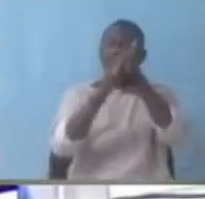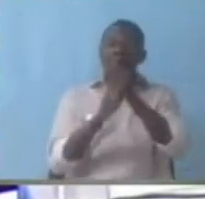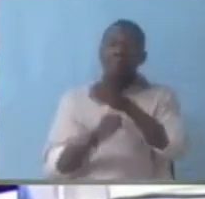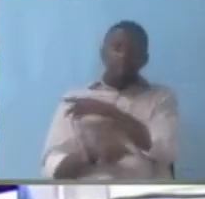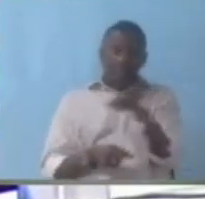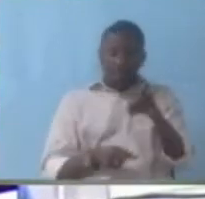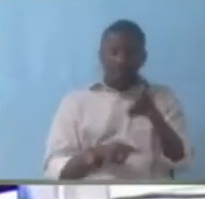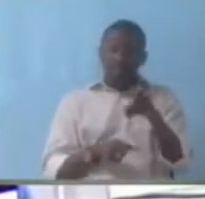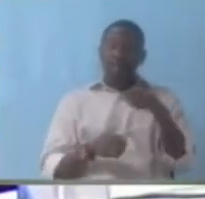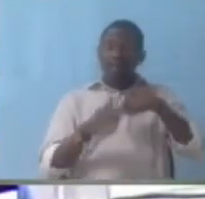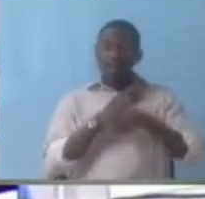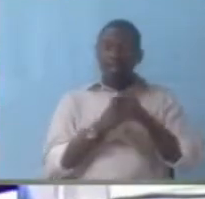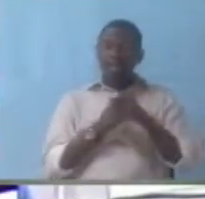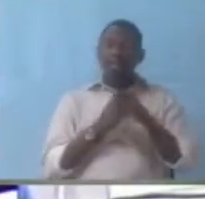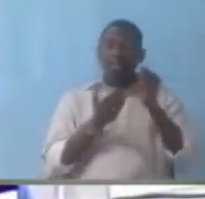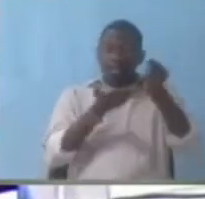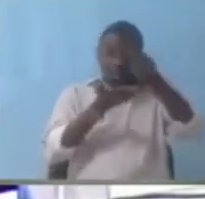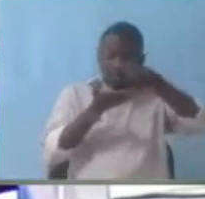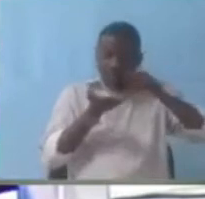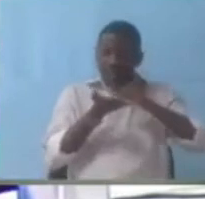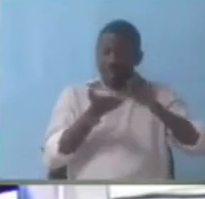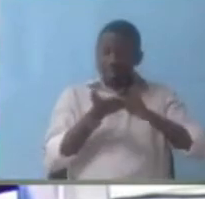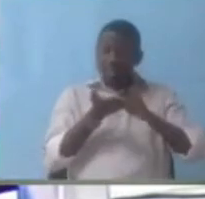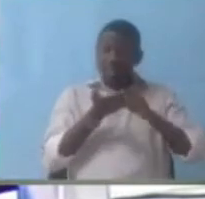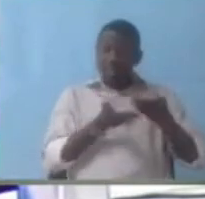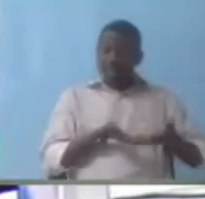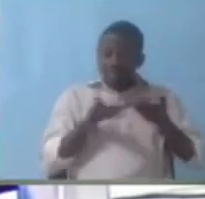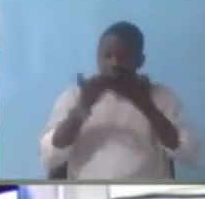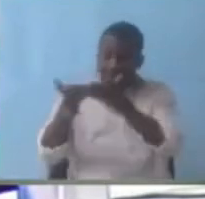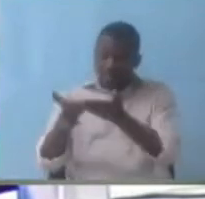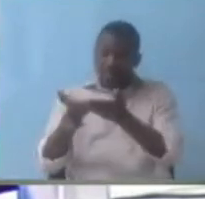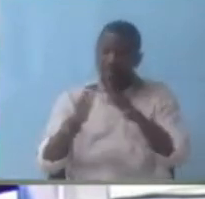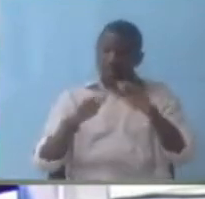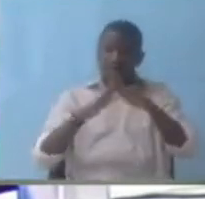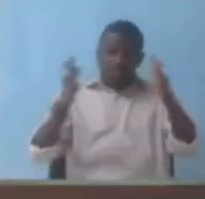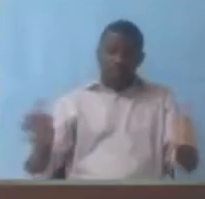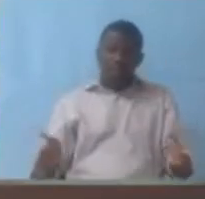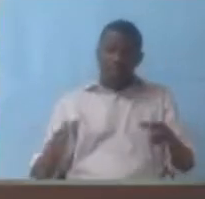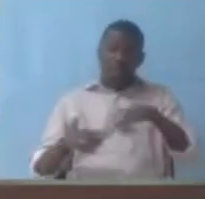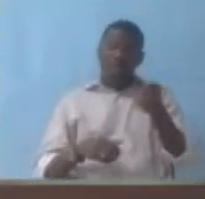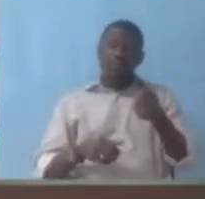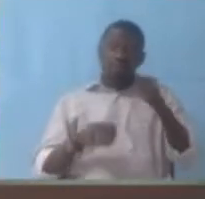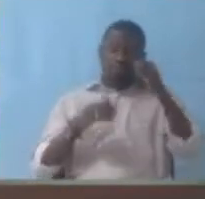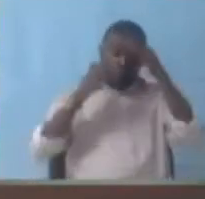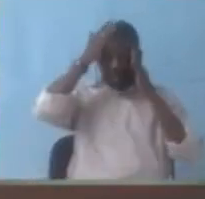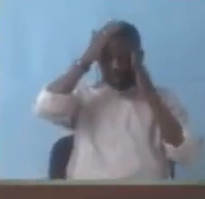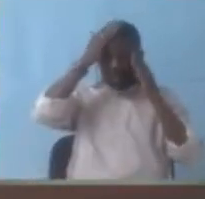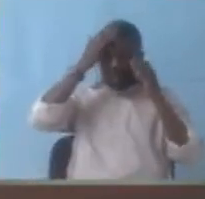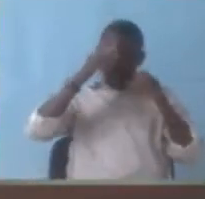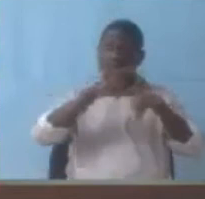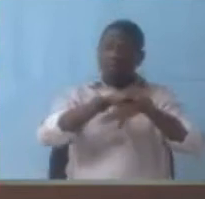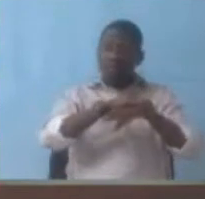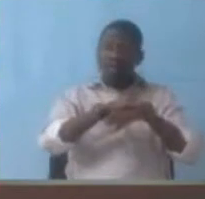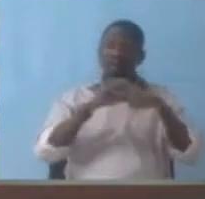Coming up with an actual decree and placing it on the table of the junta? I don't understand why I should. They had